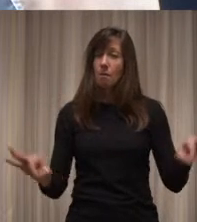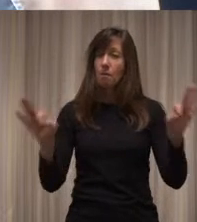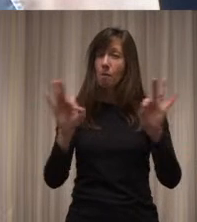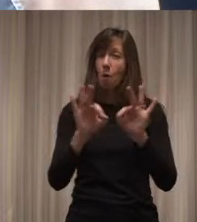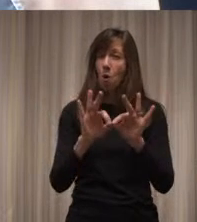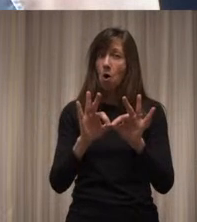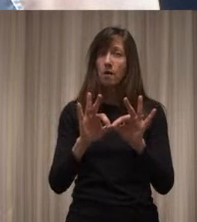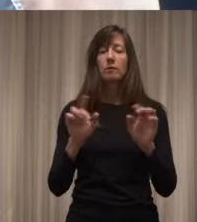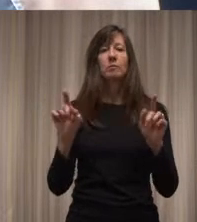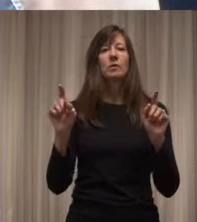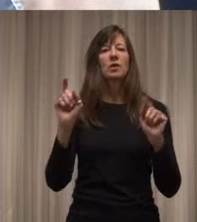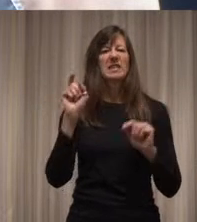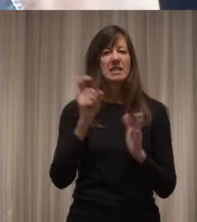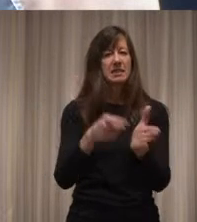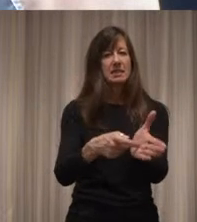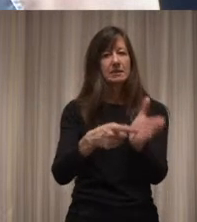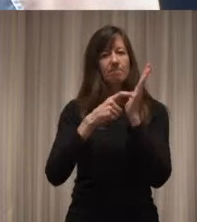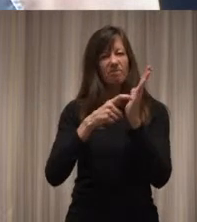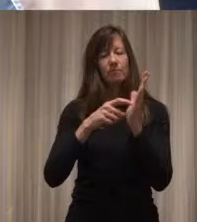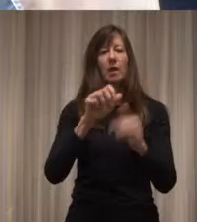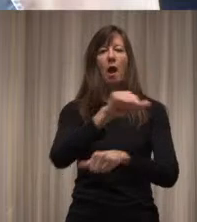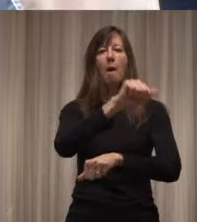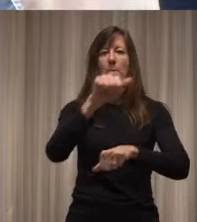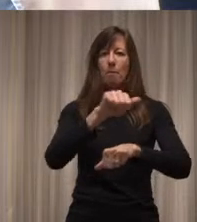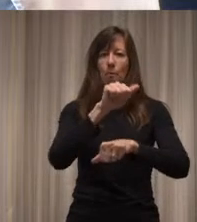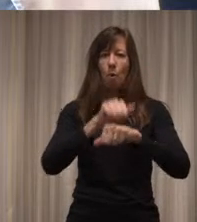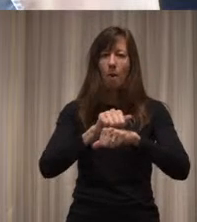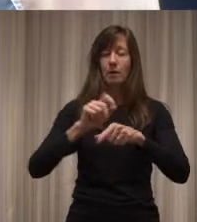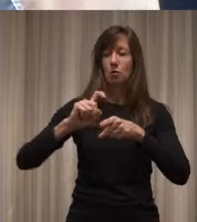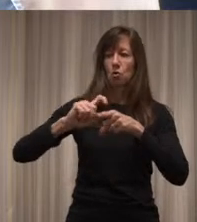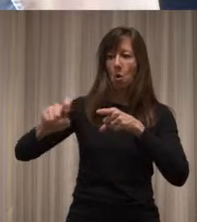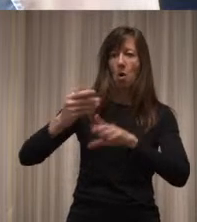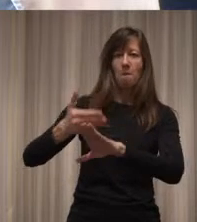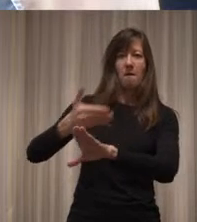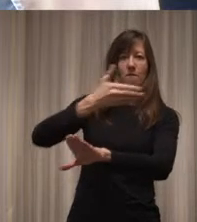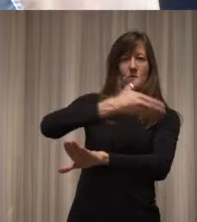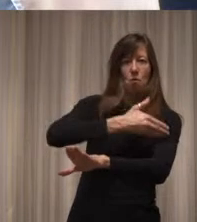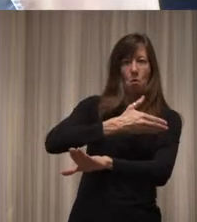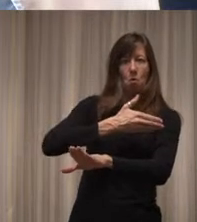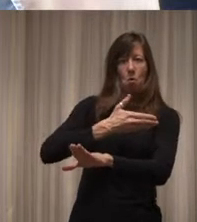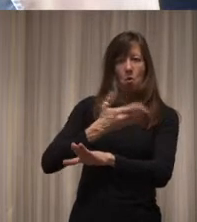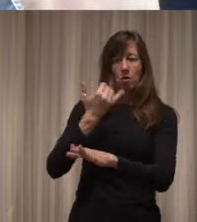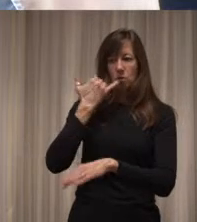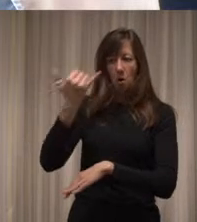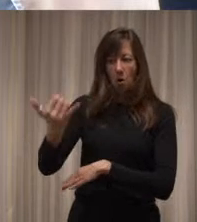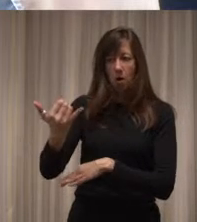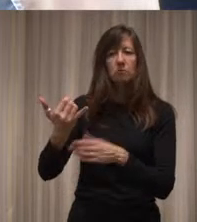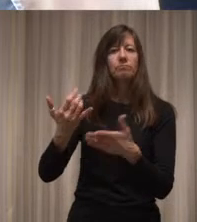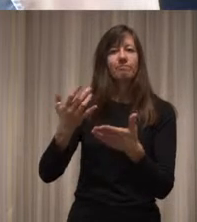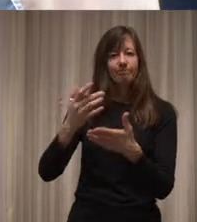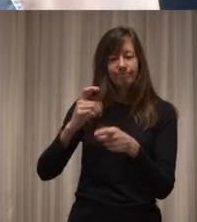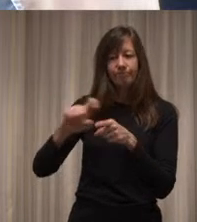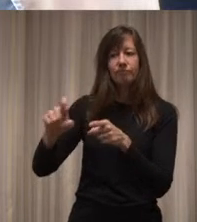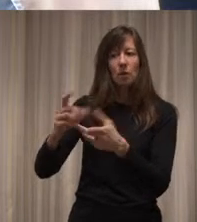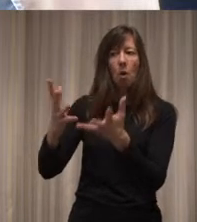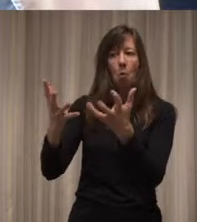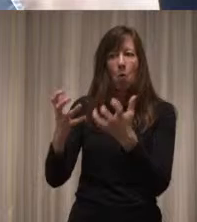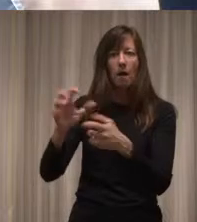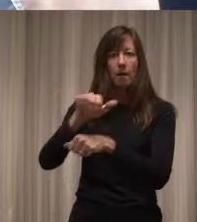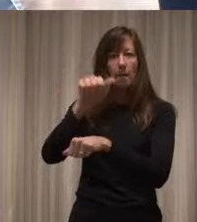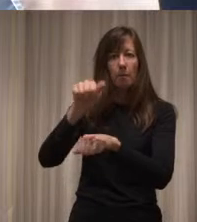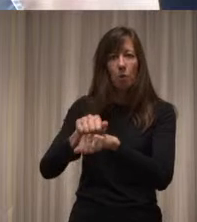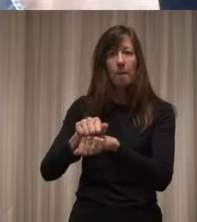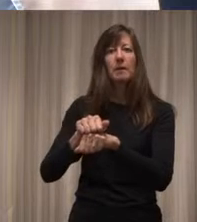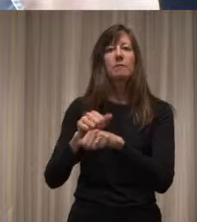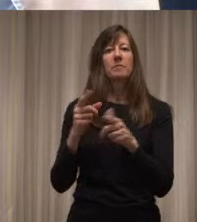don't have long lines that might put people at health risk, and so that we can have some order to the process and keep everybody